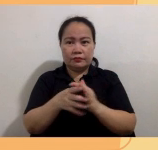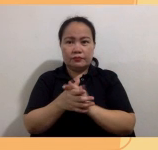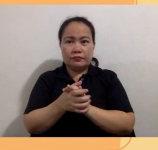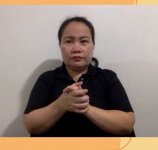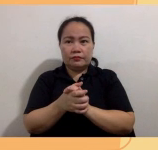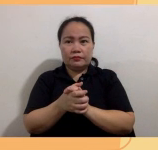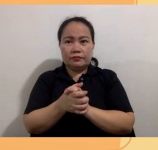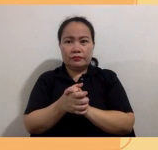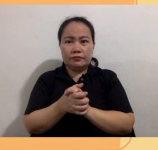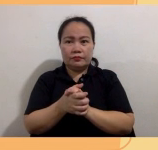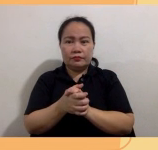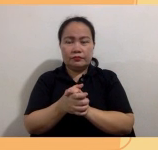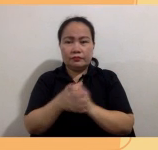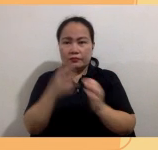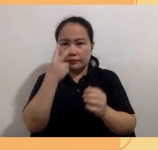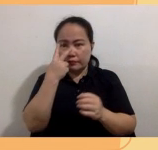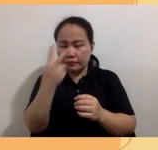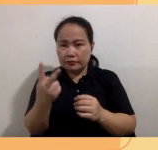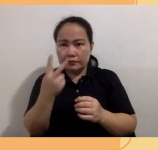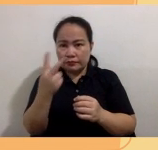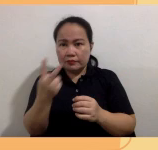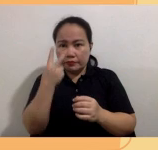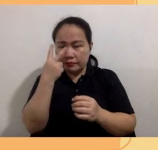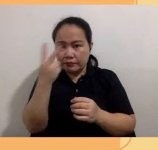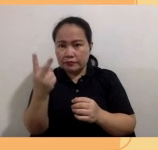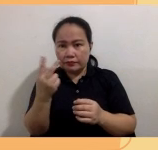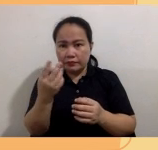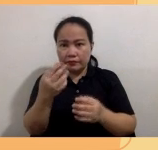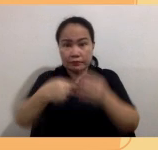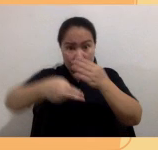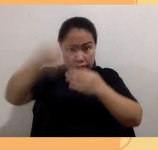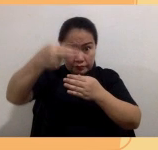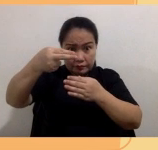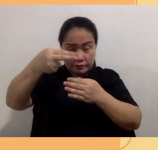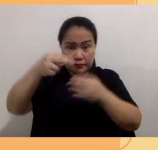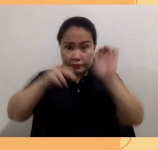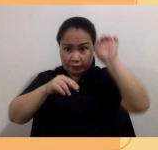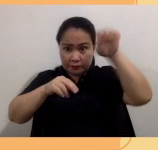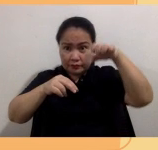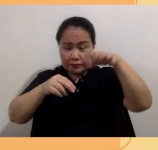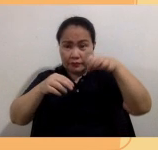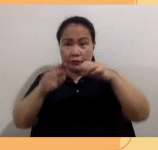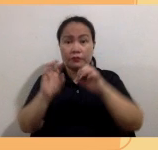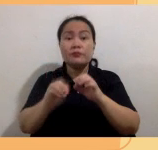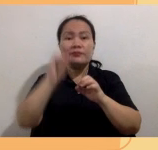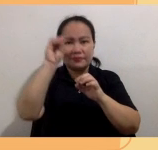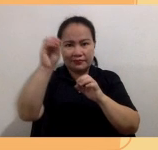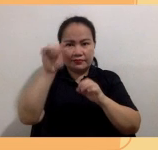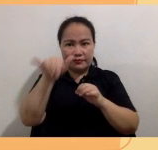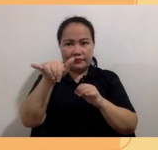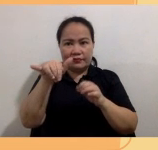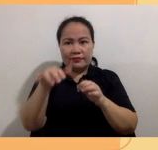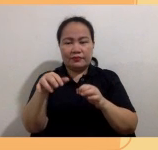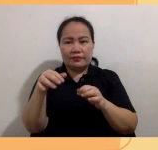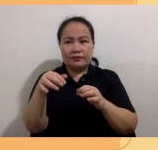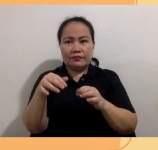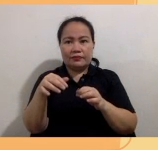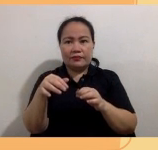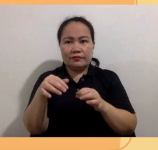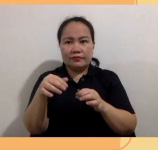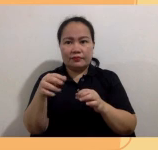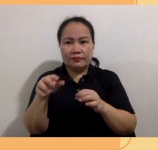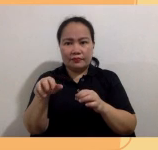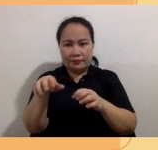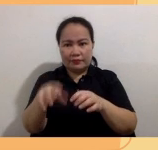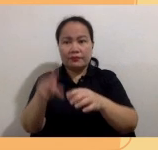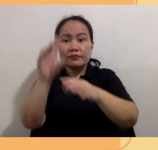saan natin ilalagay yung sagot? So, look at the bigger exponent, kung ano yung mas mataas. So, since